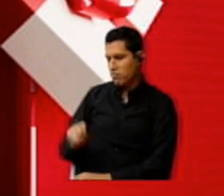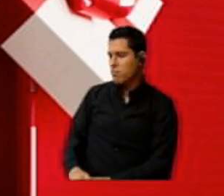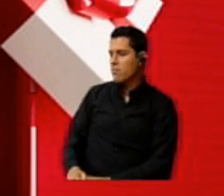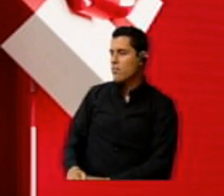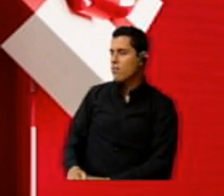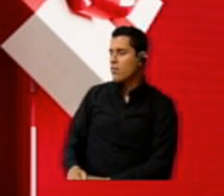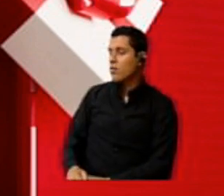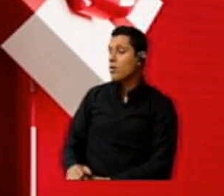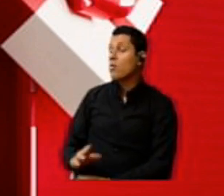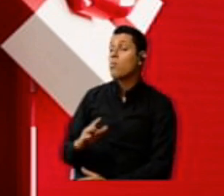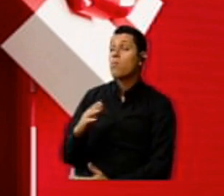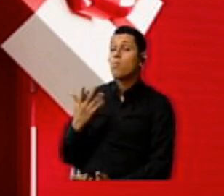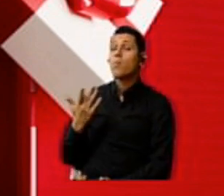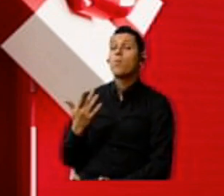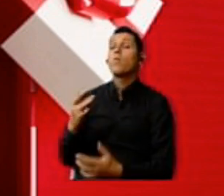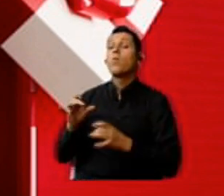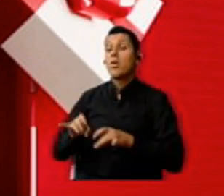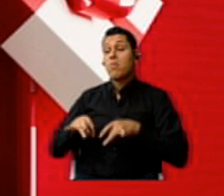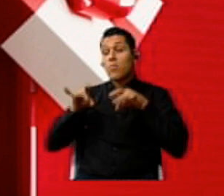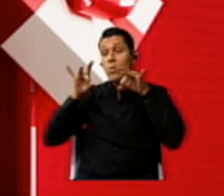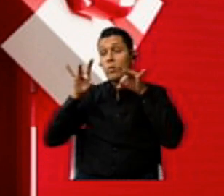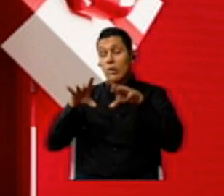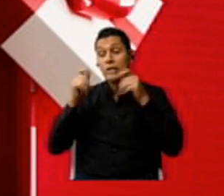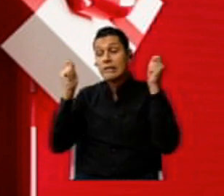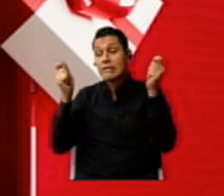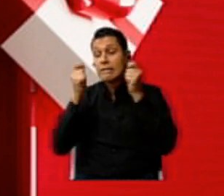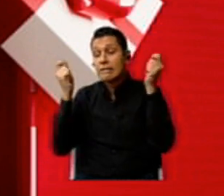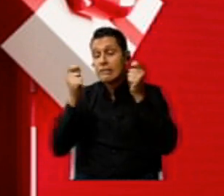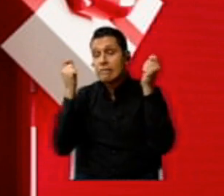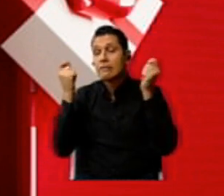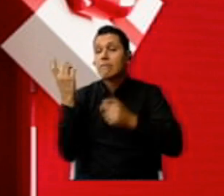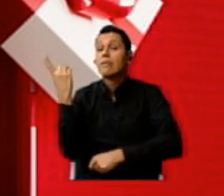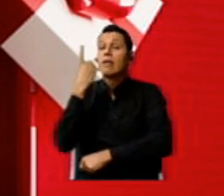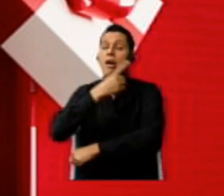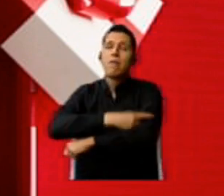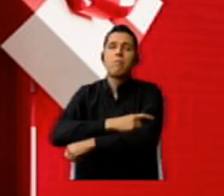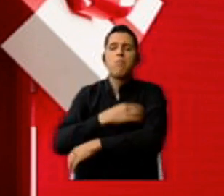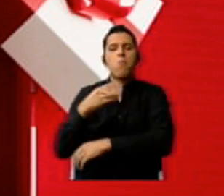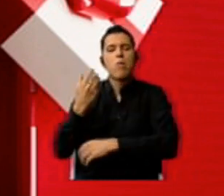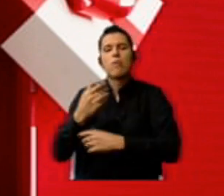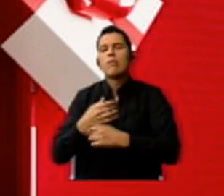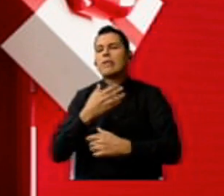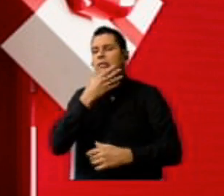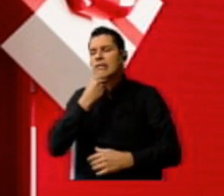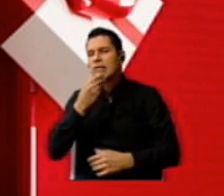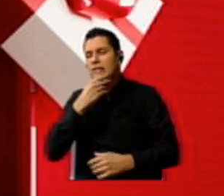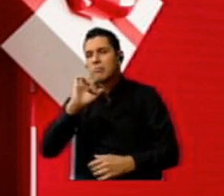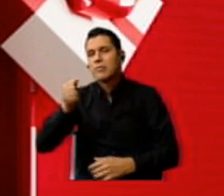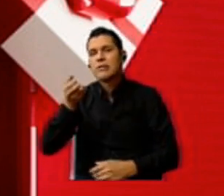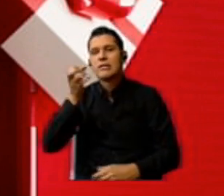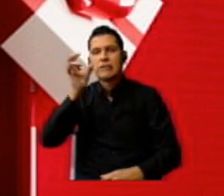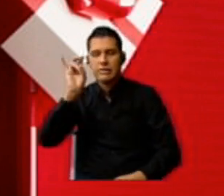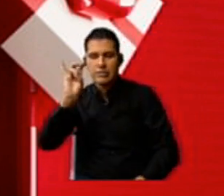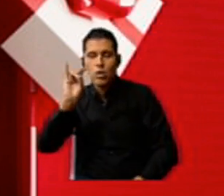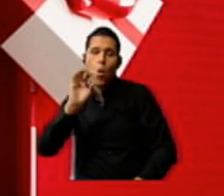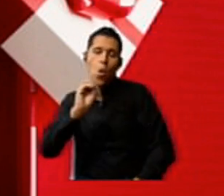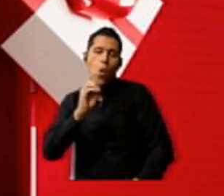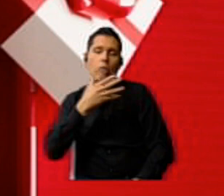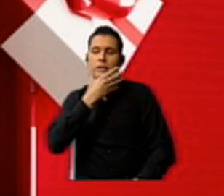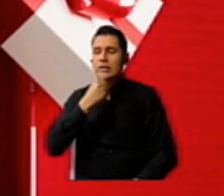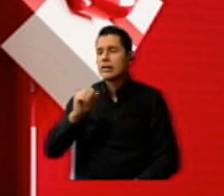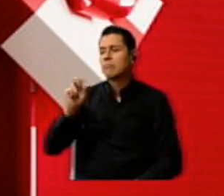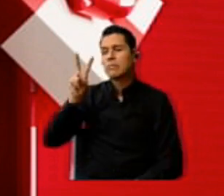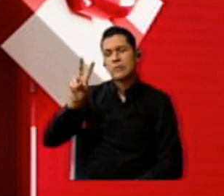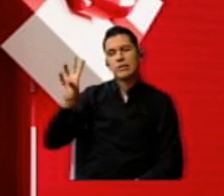do Australians celebrate Boxing Day? On December the 16th or on December the